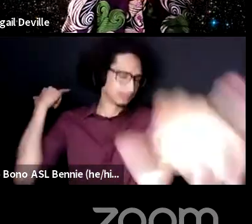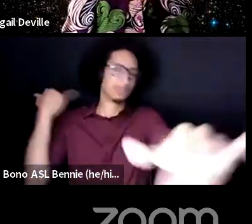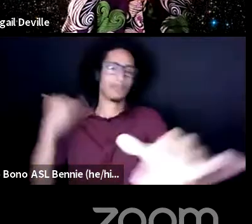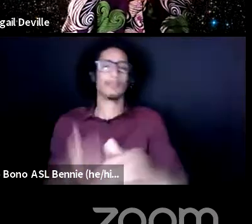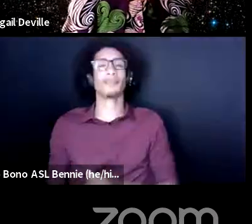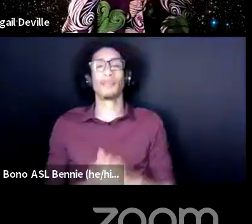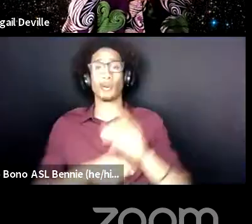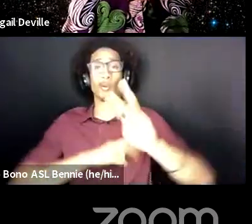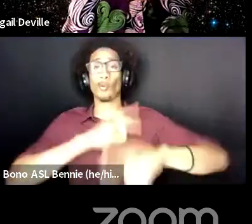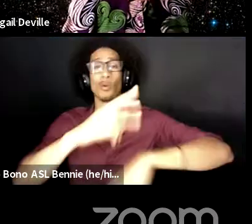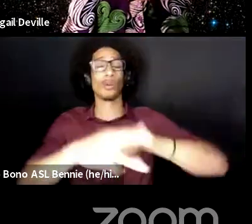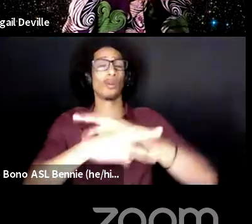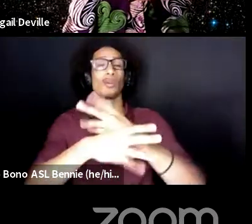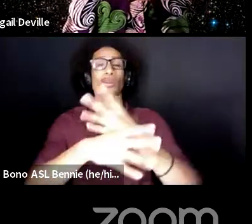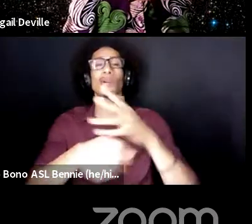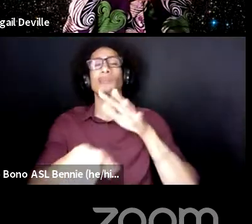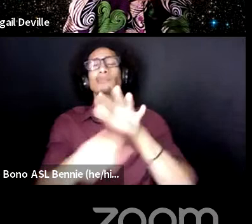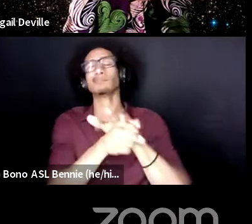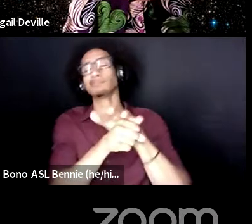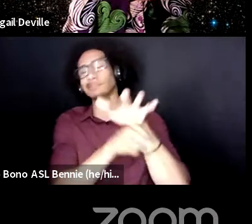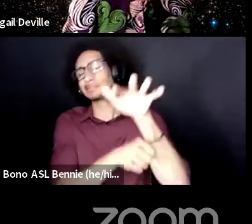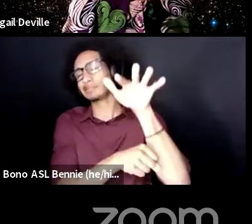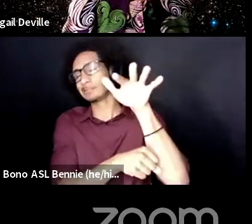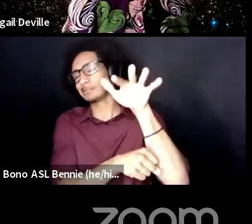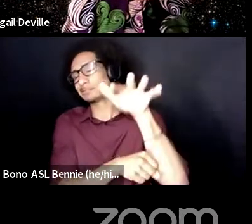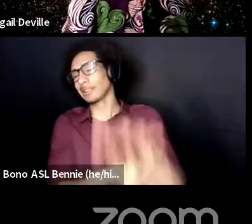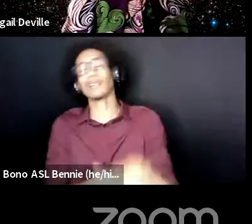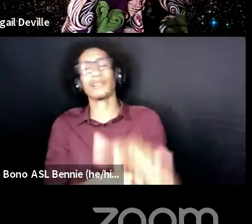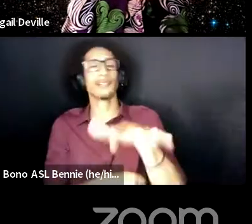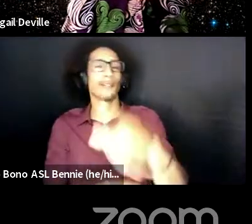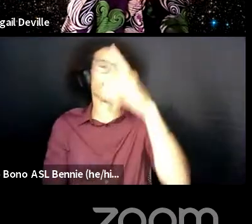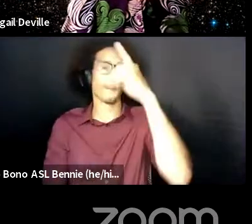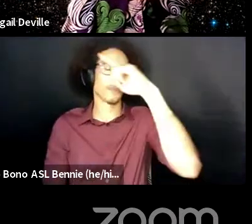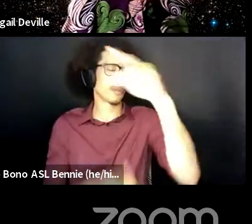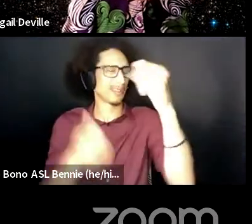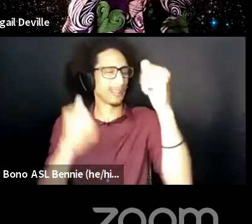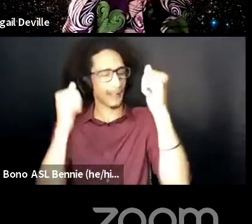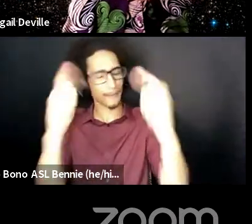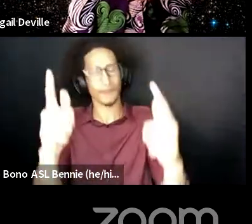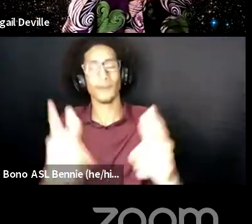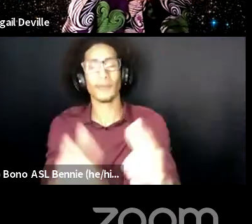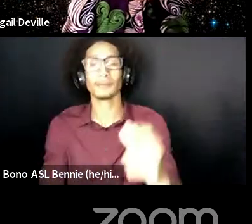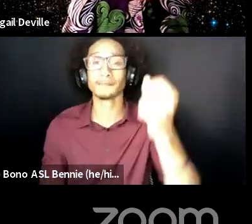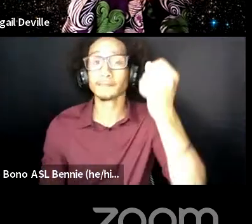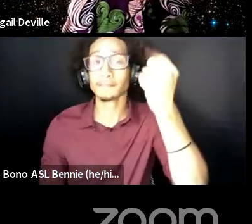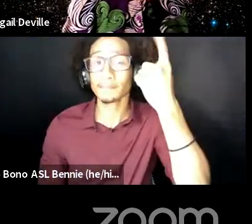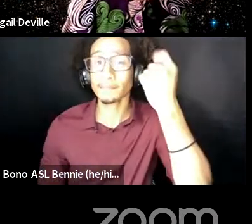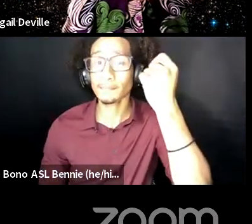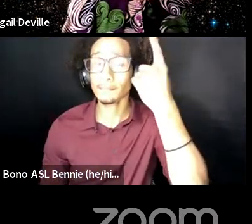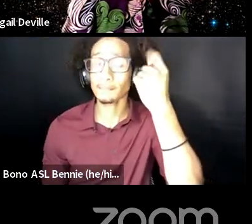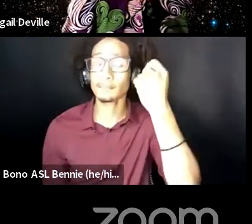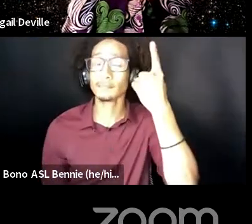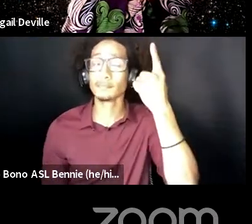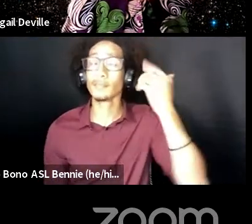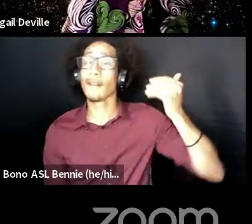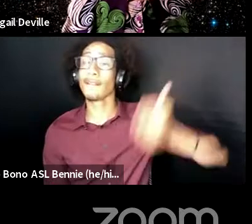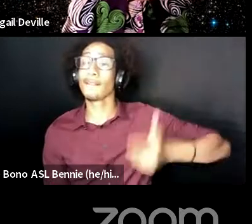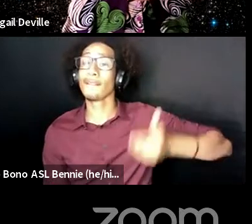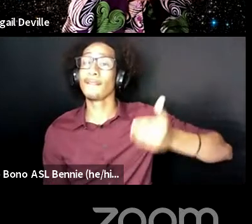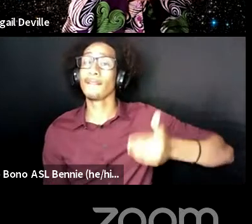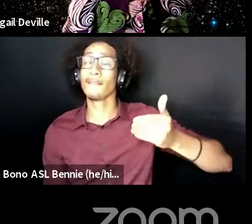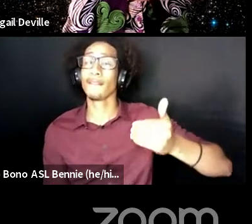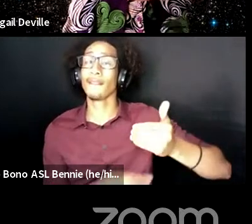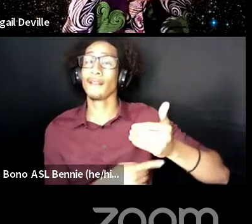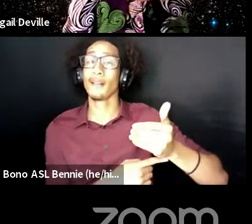so much abundance and there's enough for everyone. But oftentimes it's presented with limitations with Black and